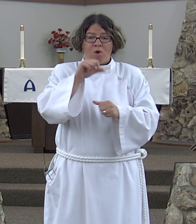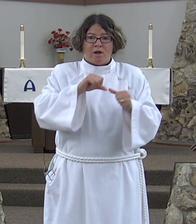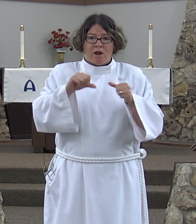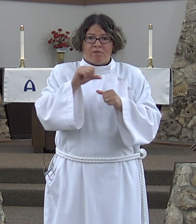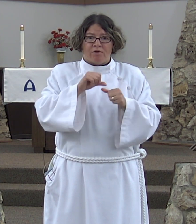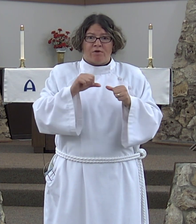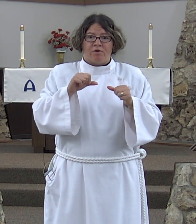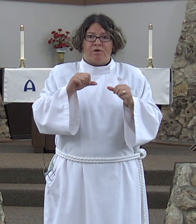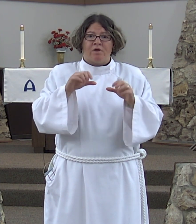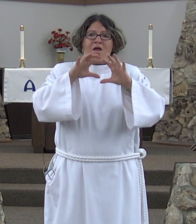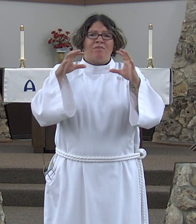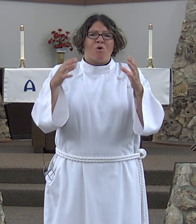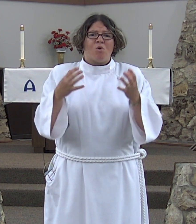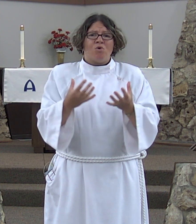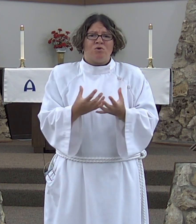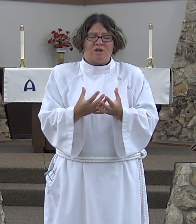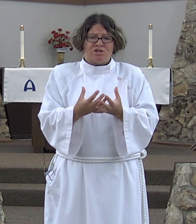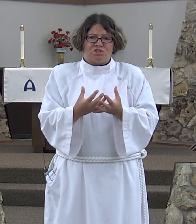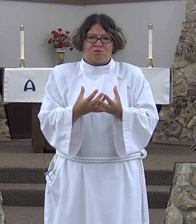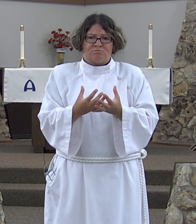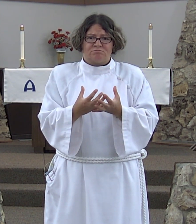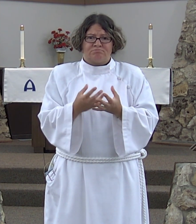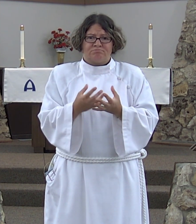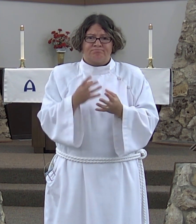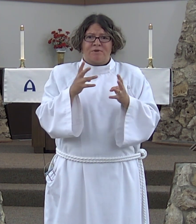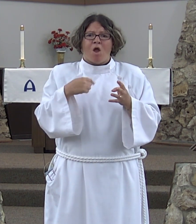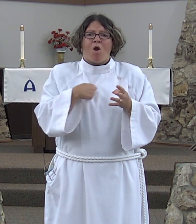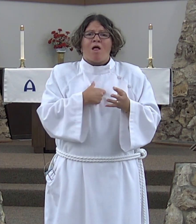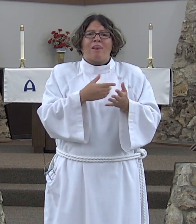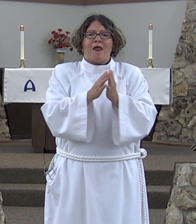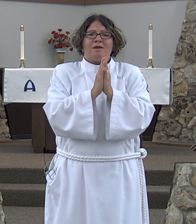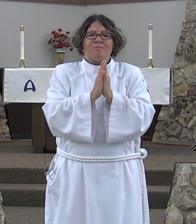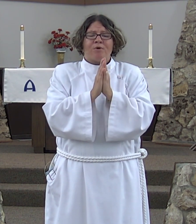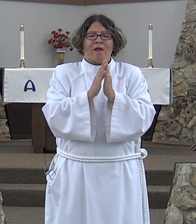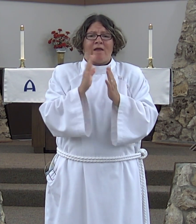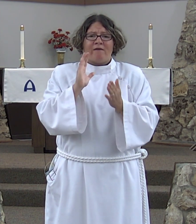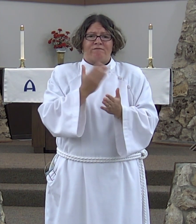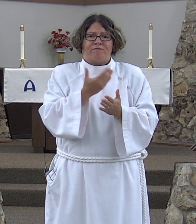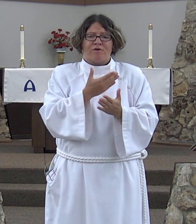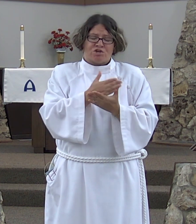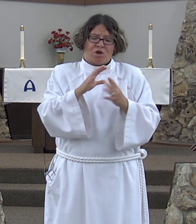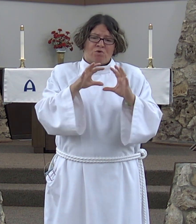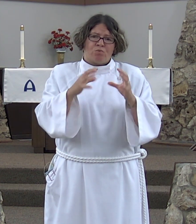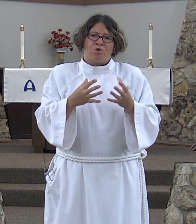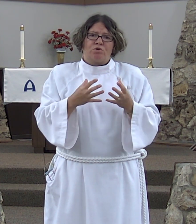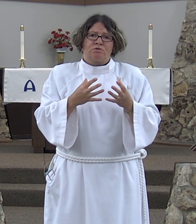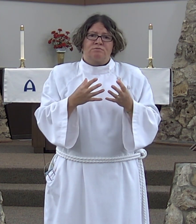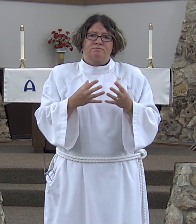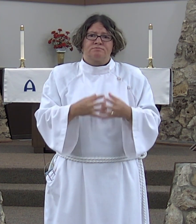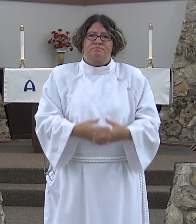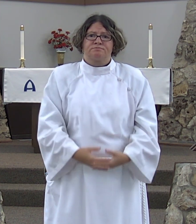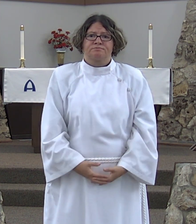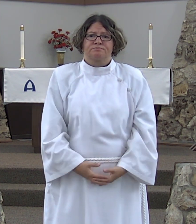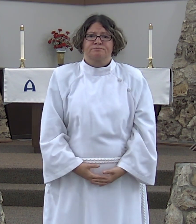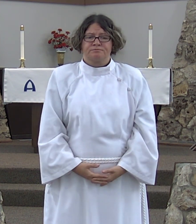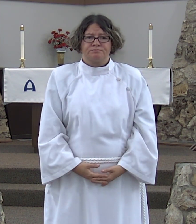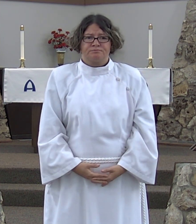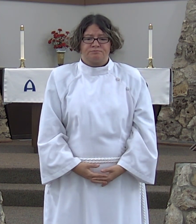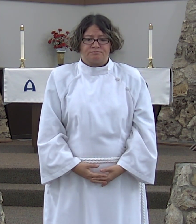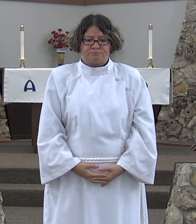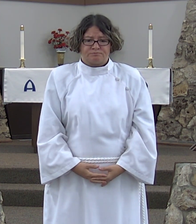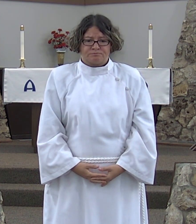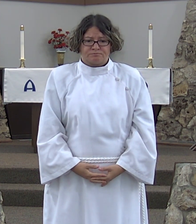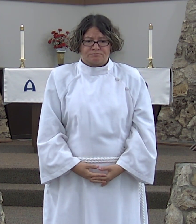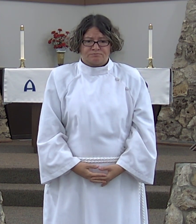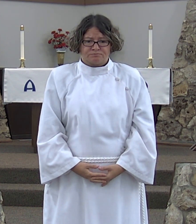unity with one another and the whole creation. Let it pray for our shared world.